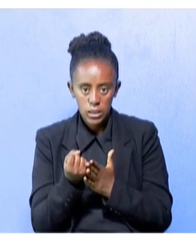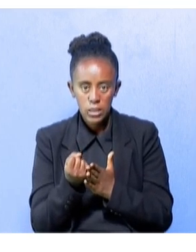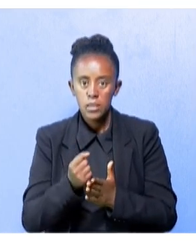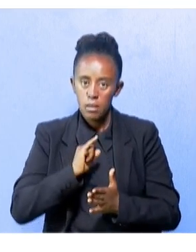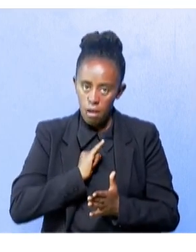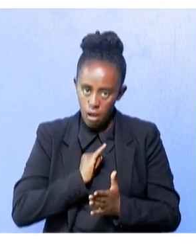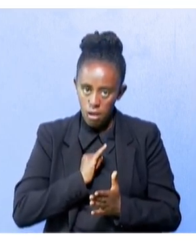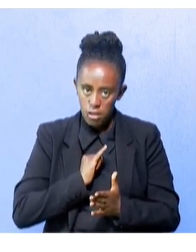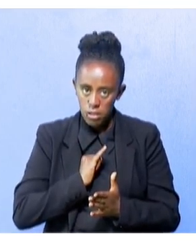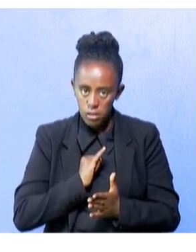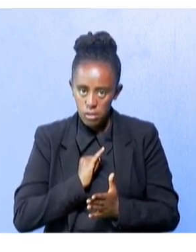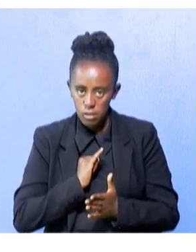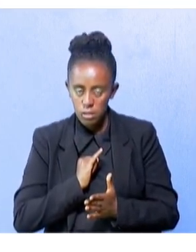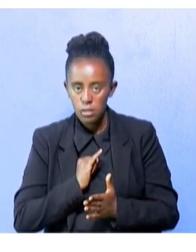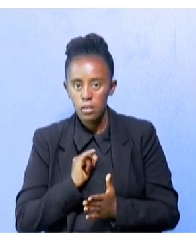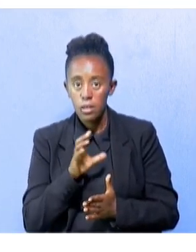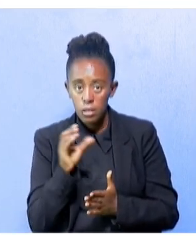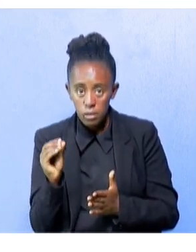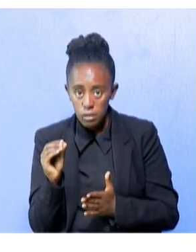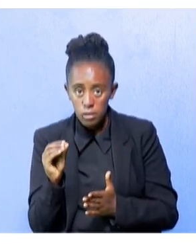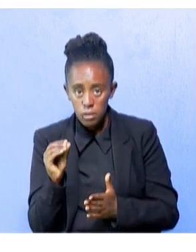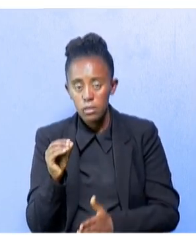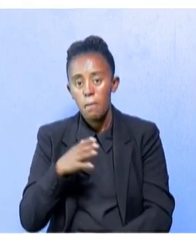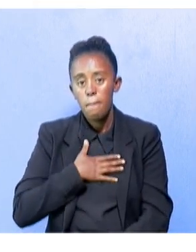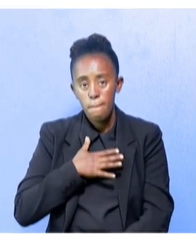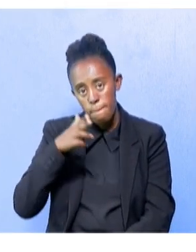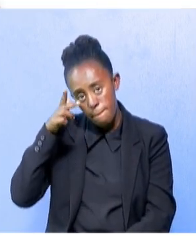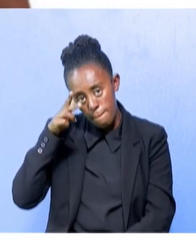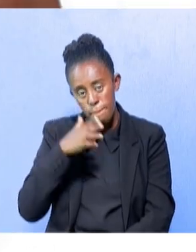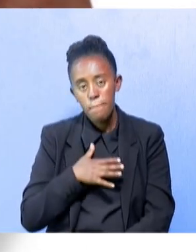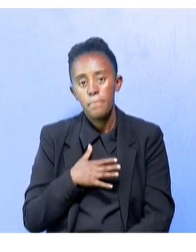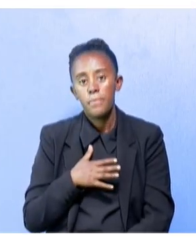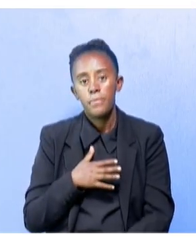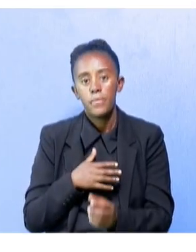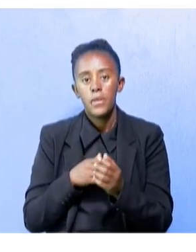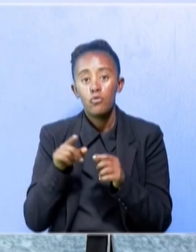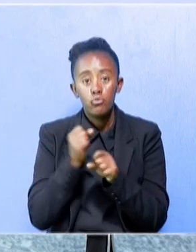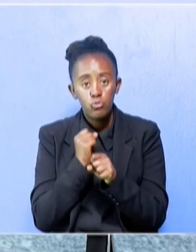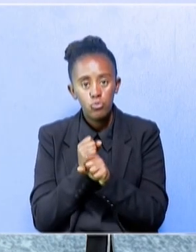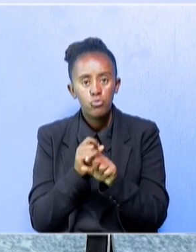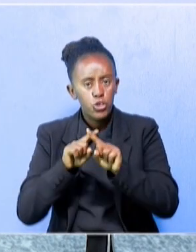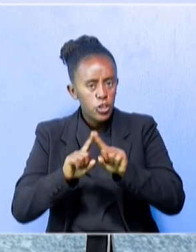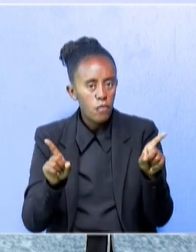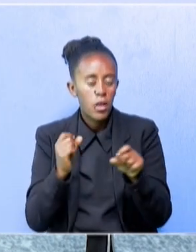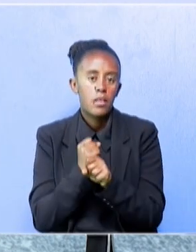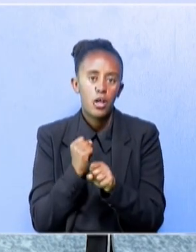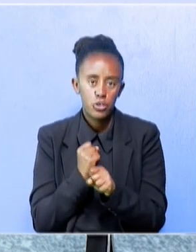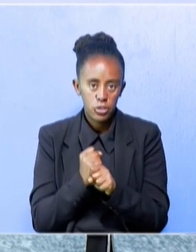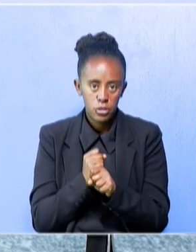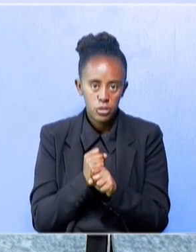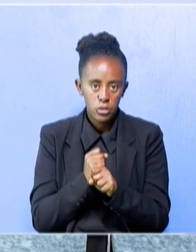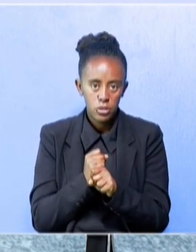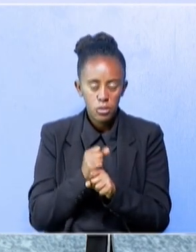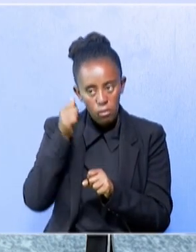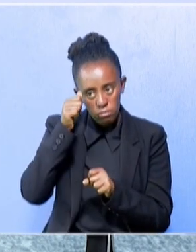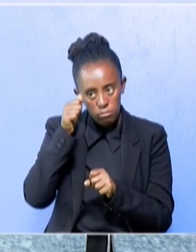subjects. The first one that is I, and the other one that is your brother. So you are doing what? Different actions. Your brother